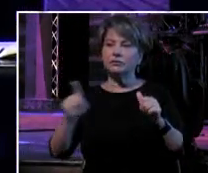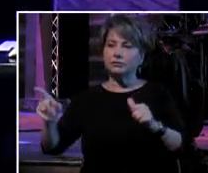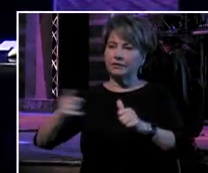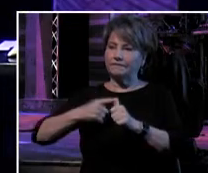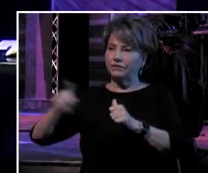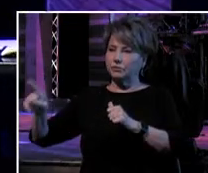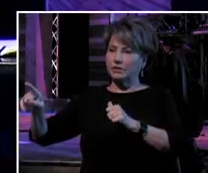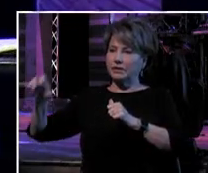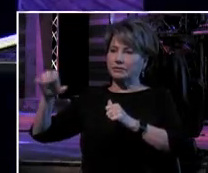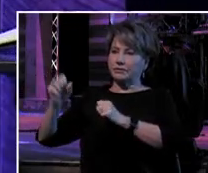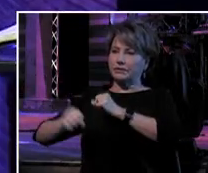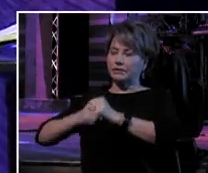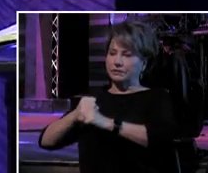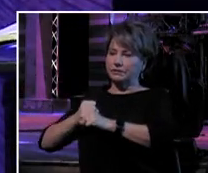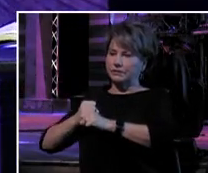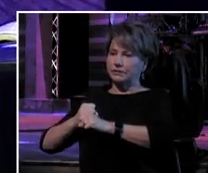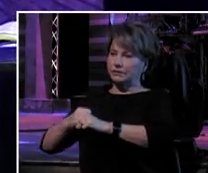in the